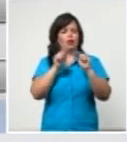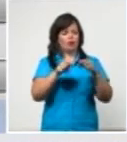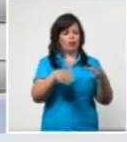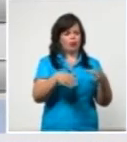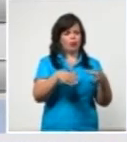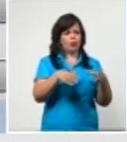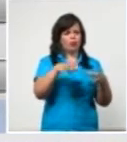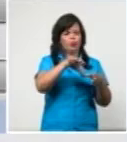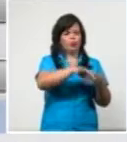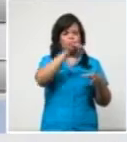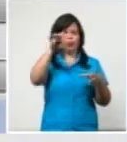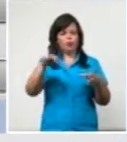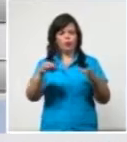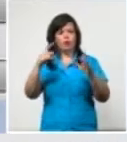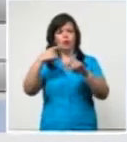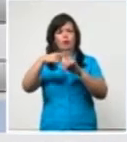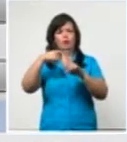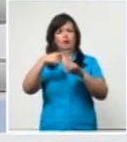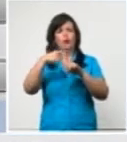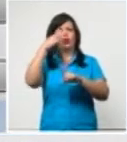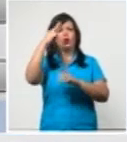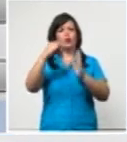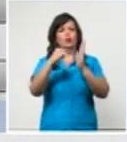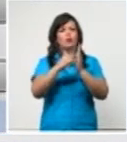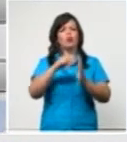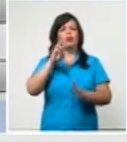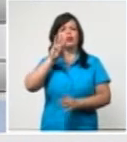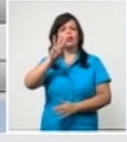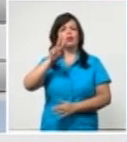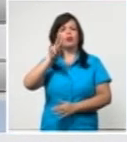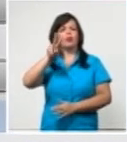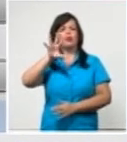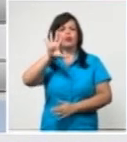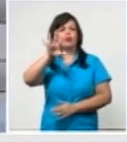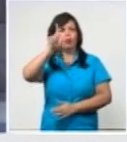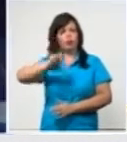161,674 samples studied, and